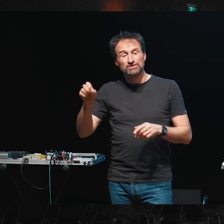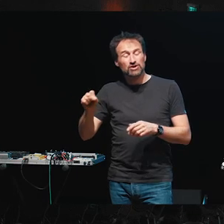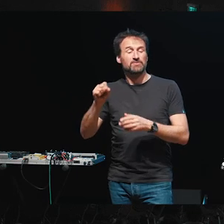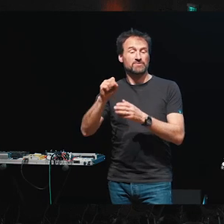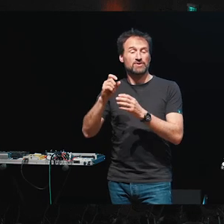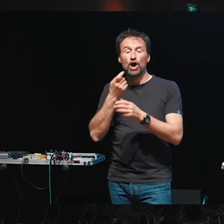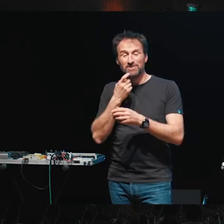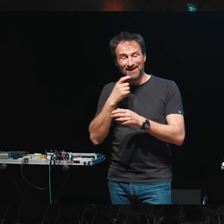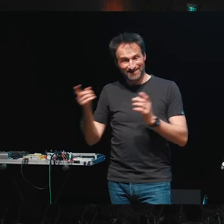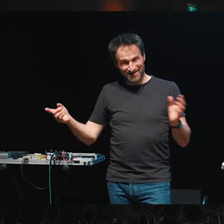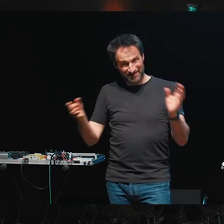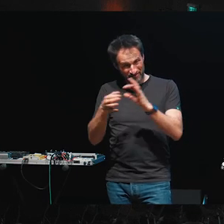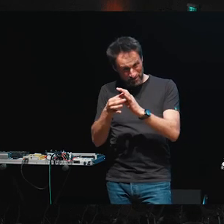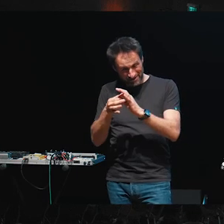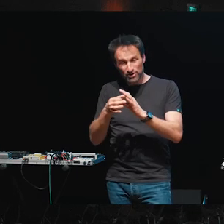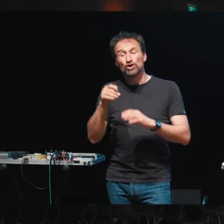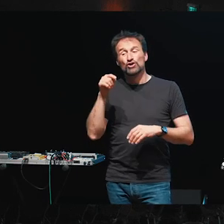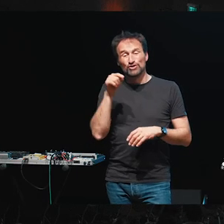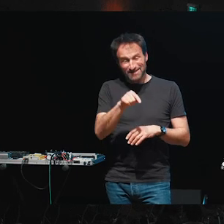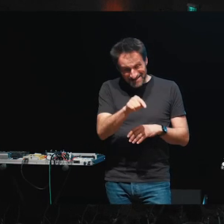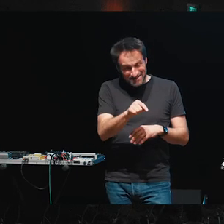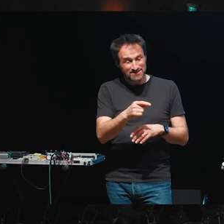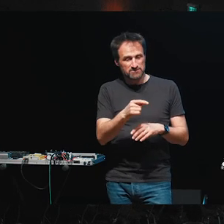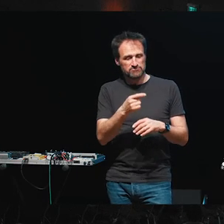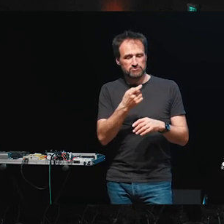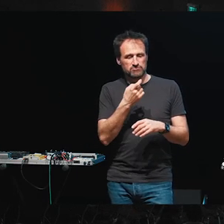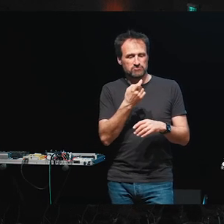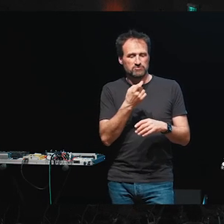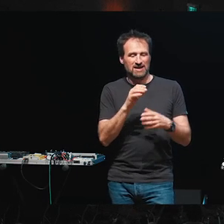and delete those references. And these references are traced